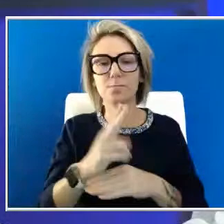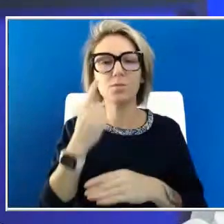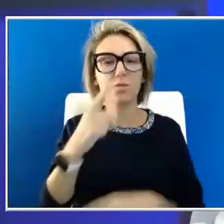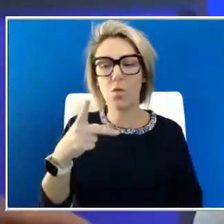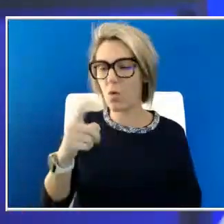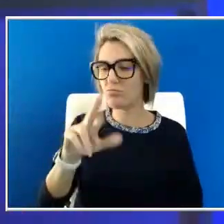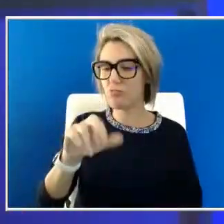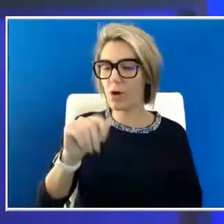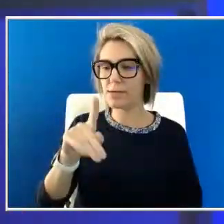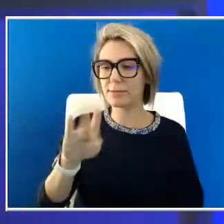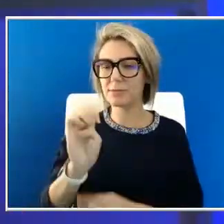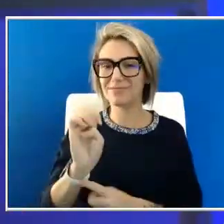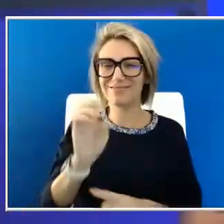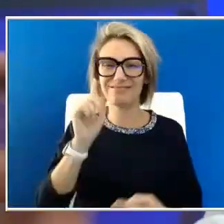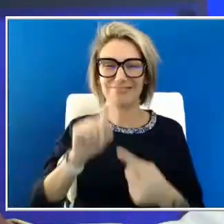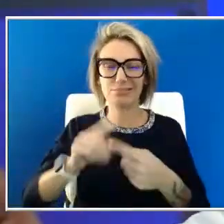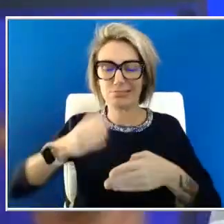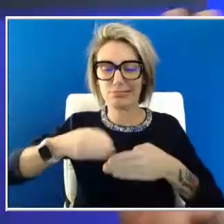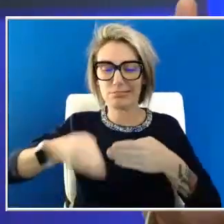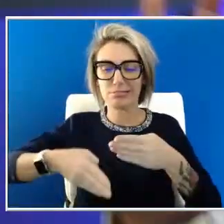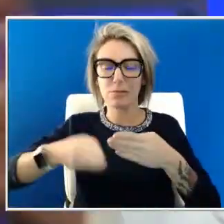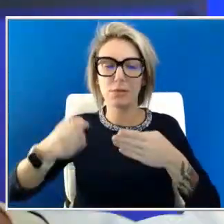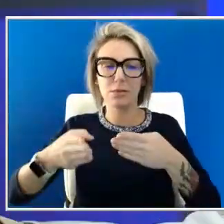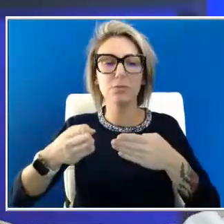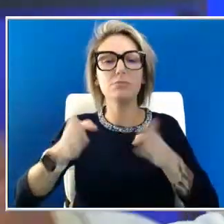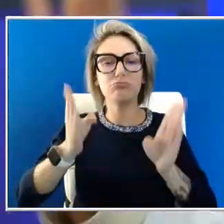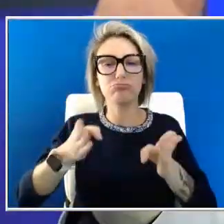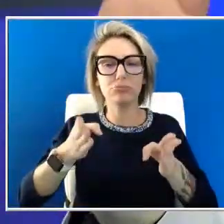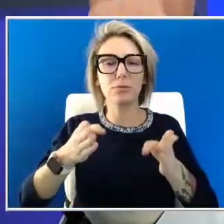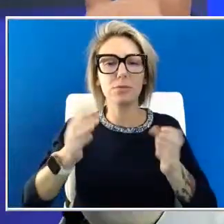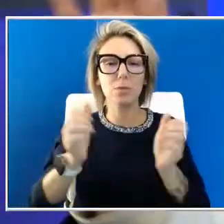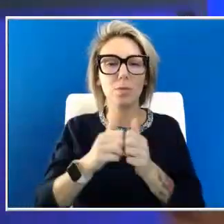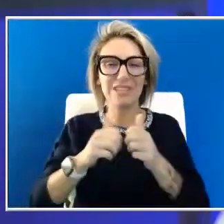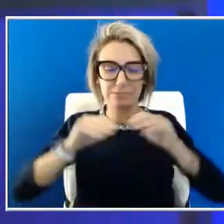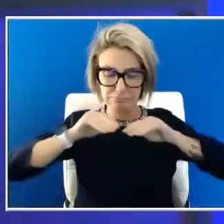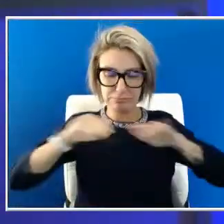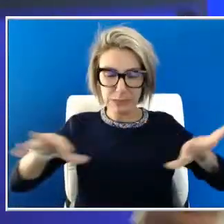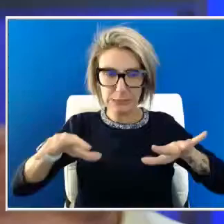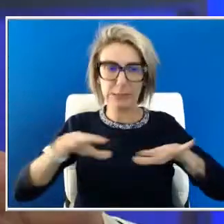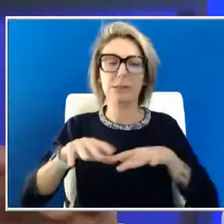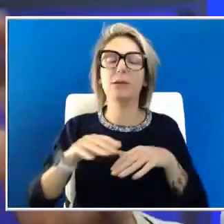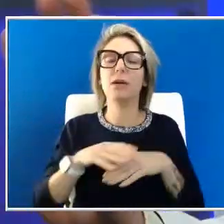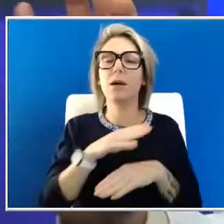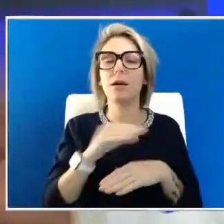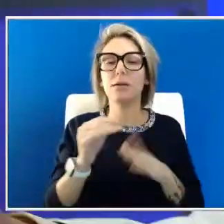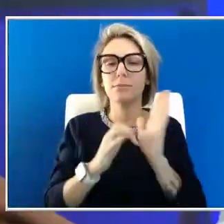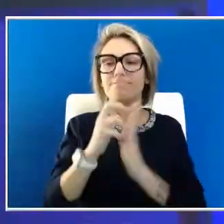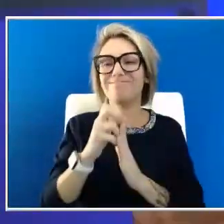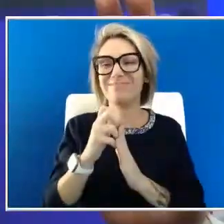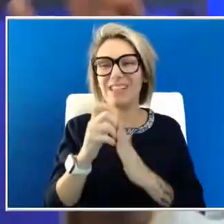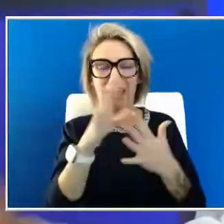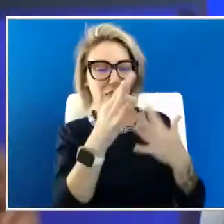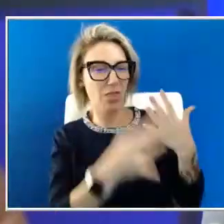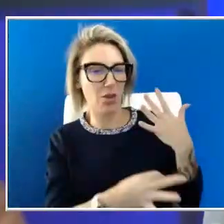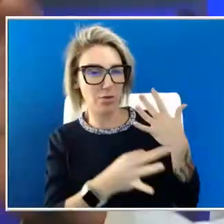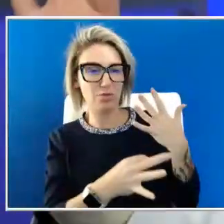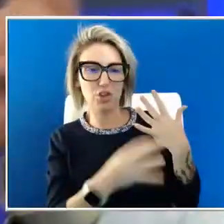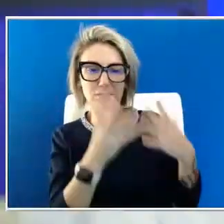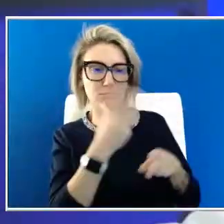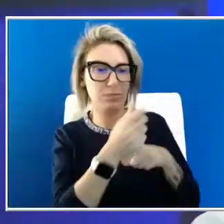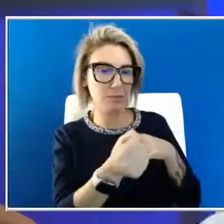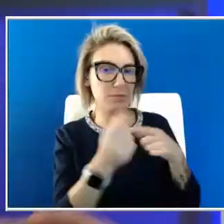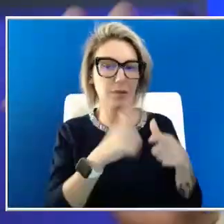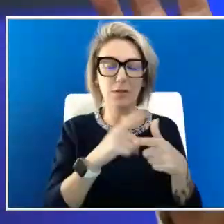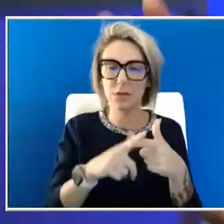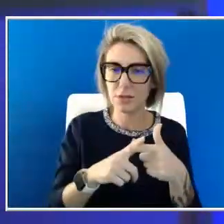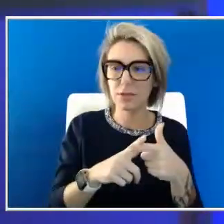very end stage. So for patients who are at end stage with metastasis, and when we run out of other options, chemotherapy is used in prostate cancer